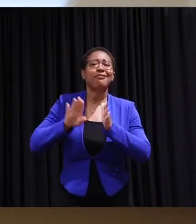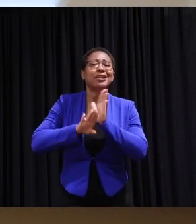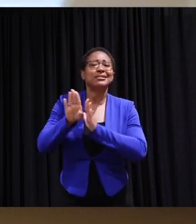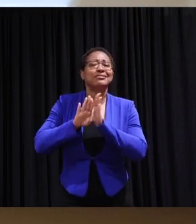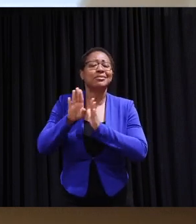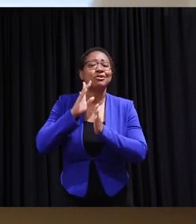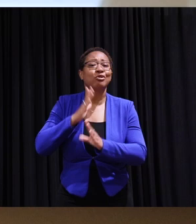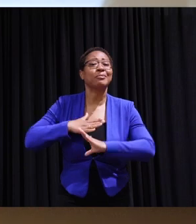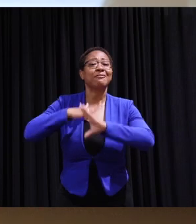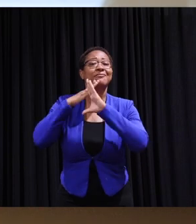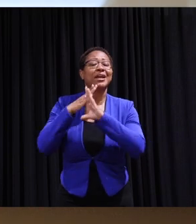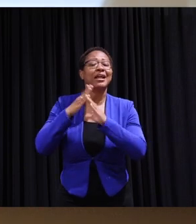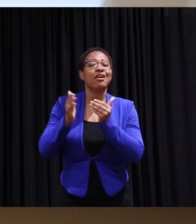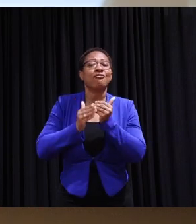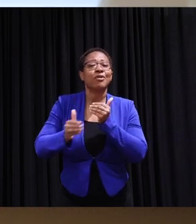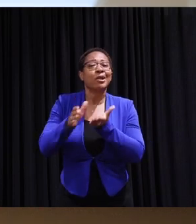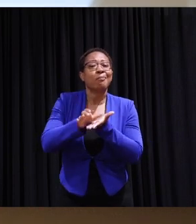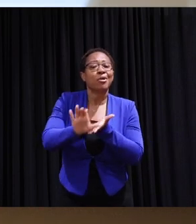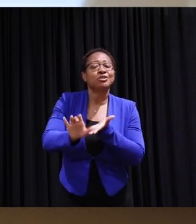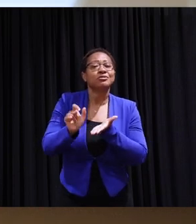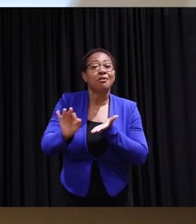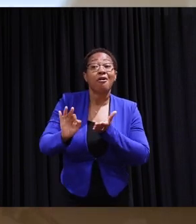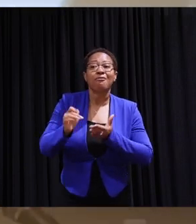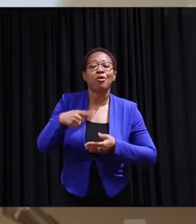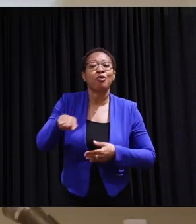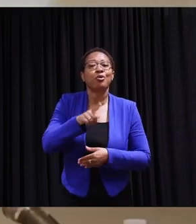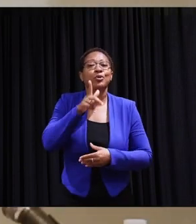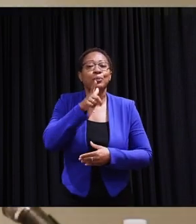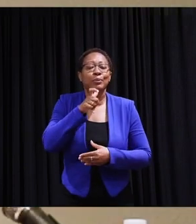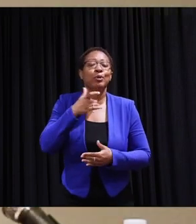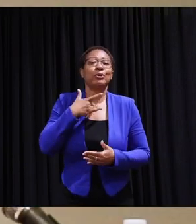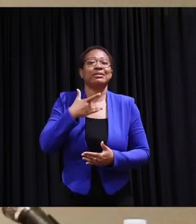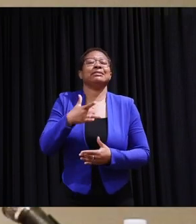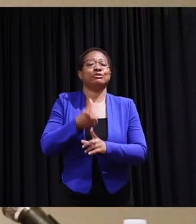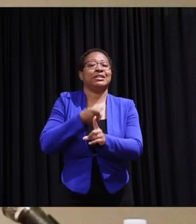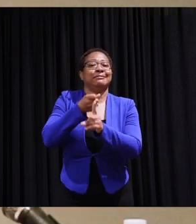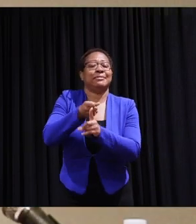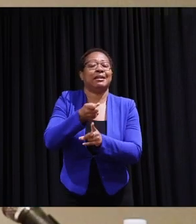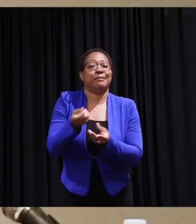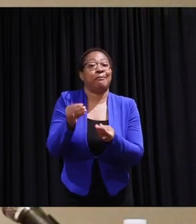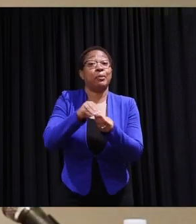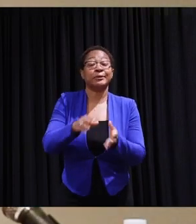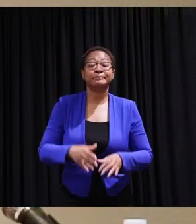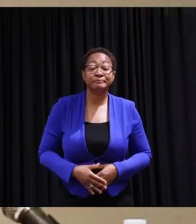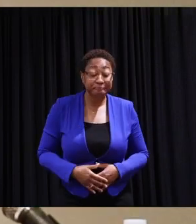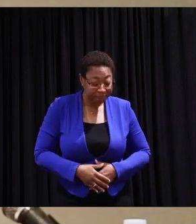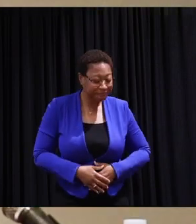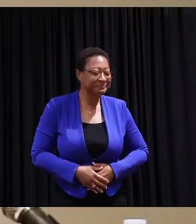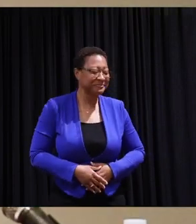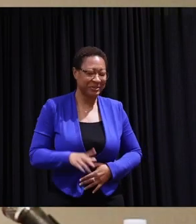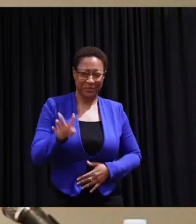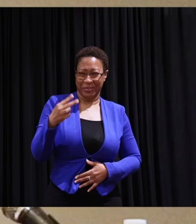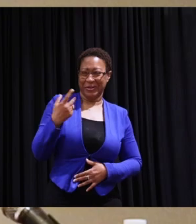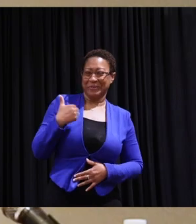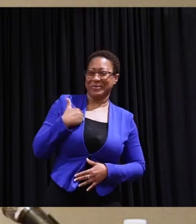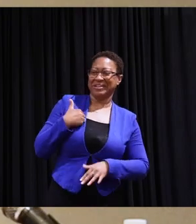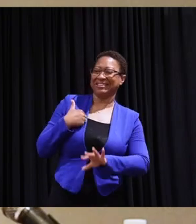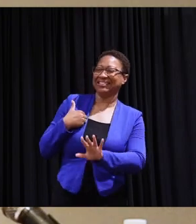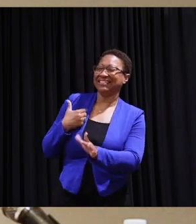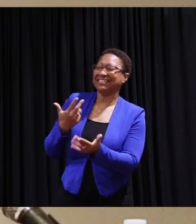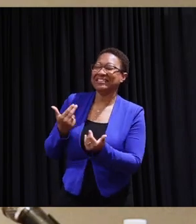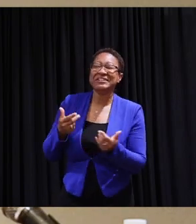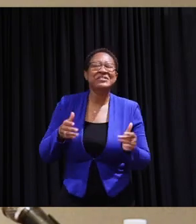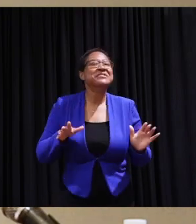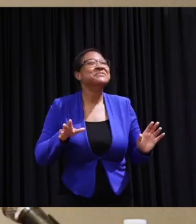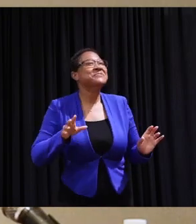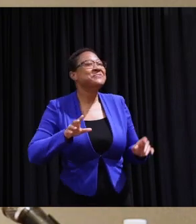to prevent further marginalization of vulnerable communities? Looking at me again. Well,